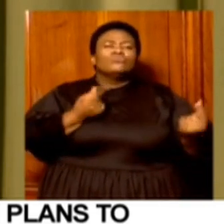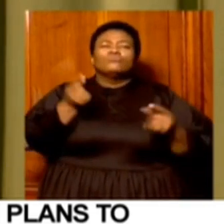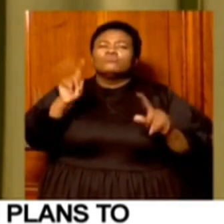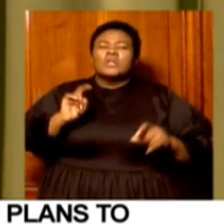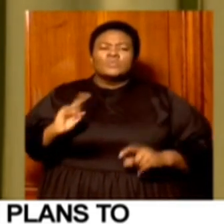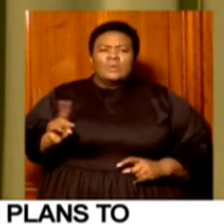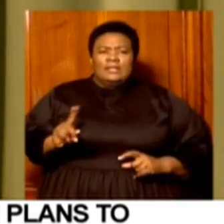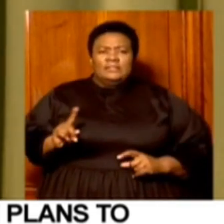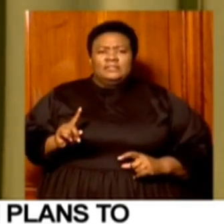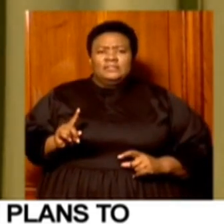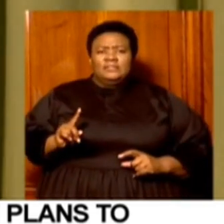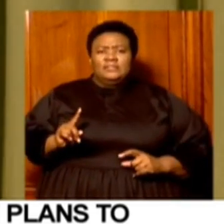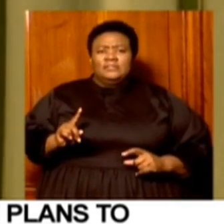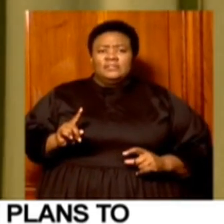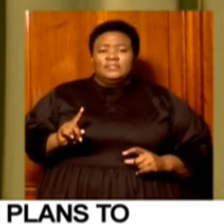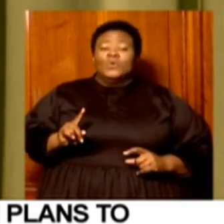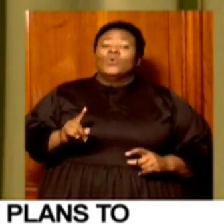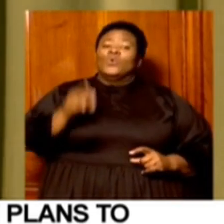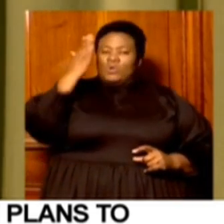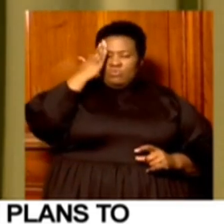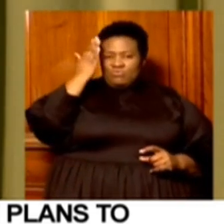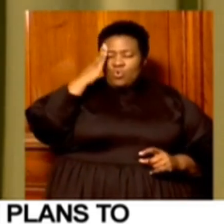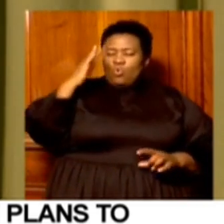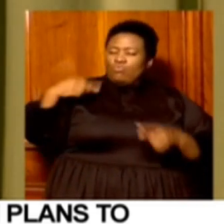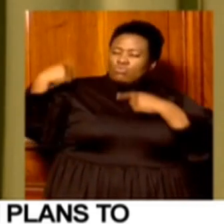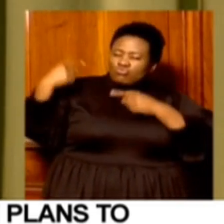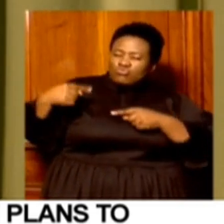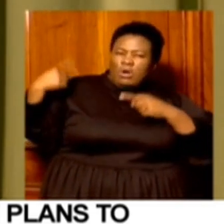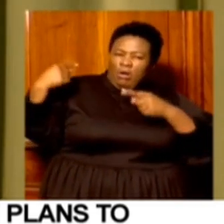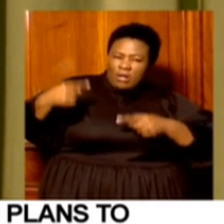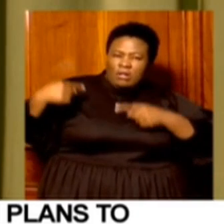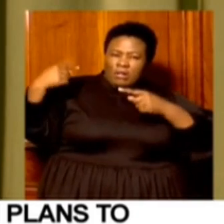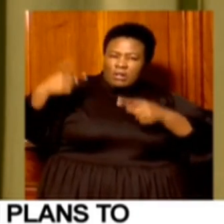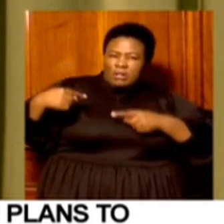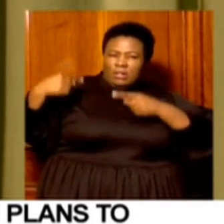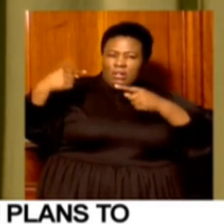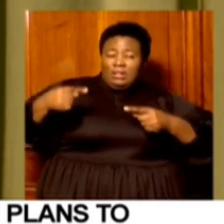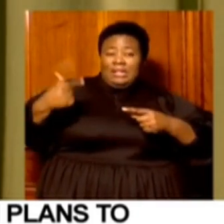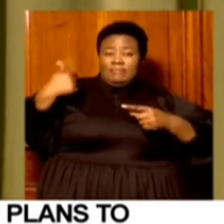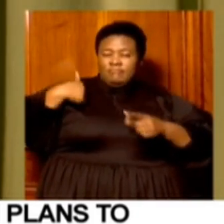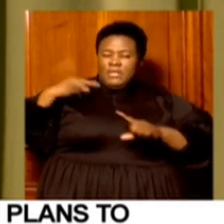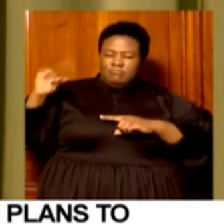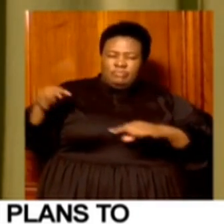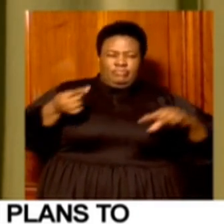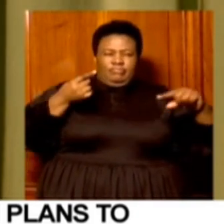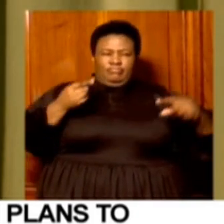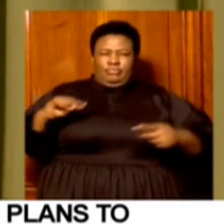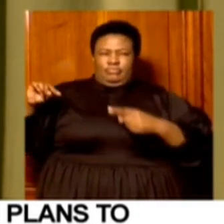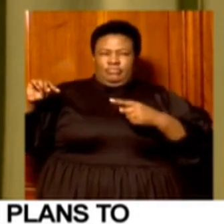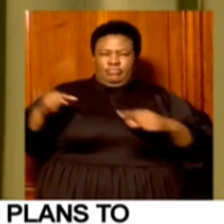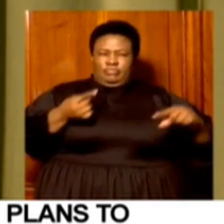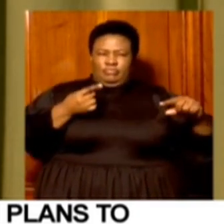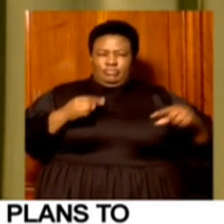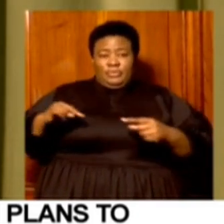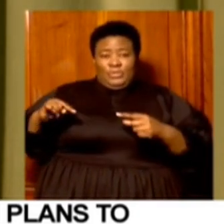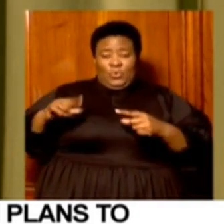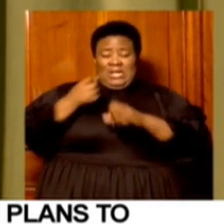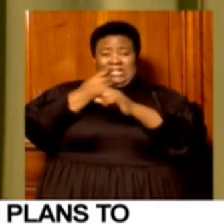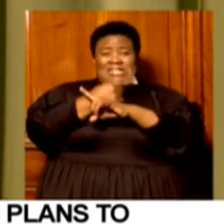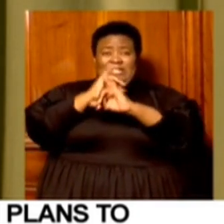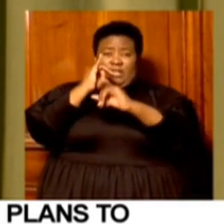and documented, the struggles, the ups and downs I've had with the taxi industry on them